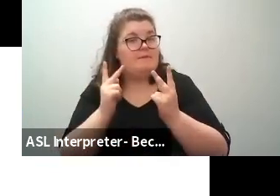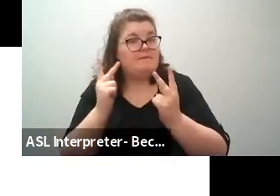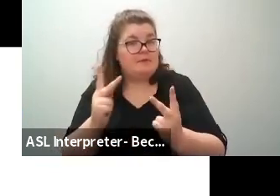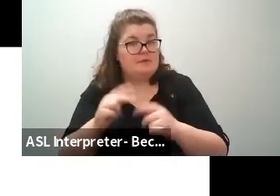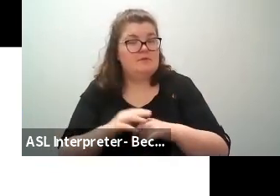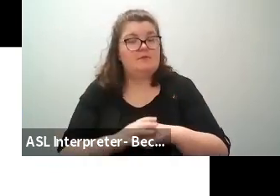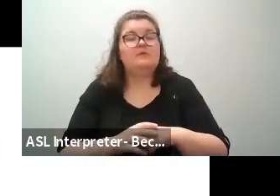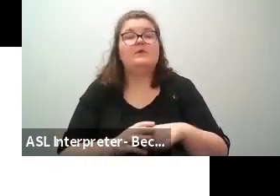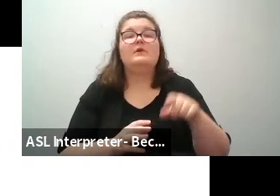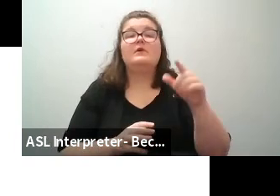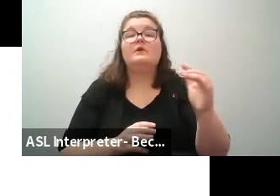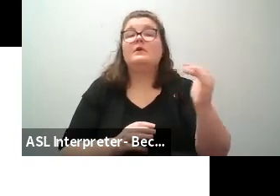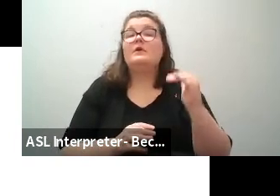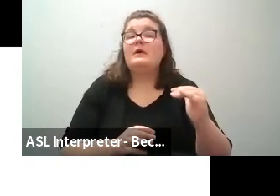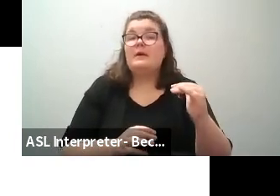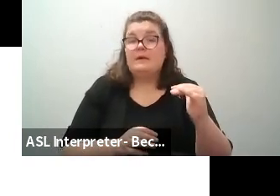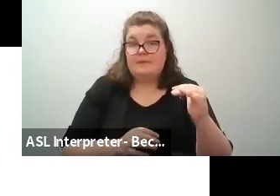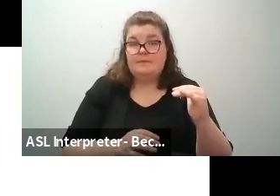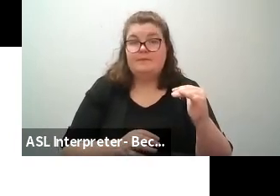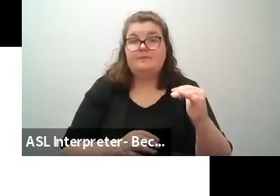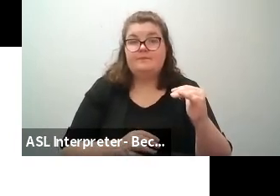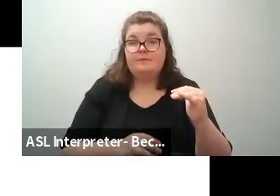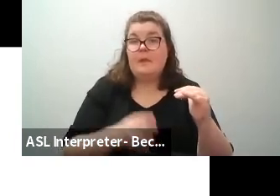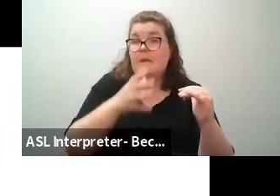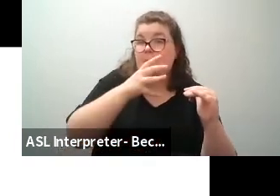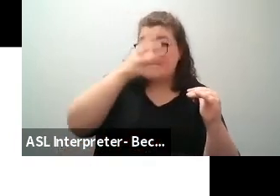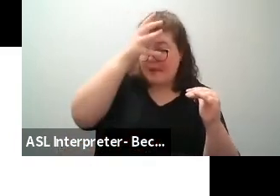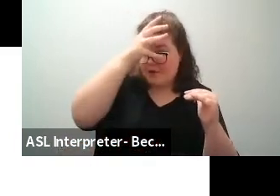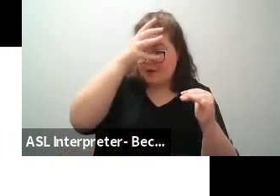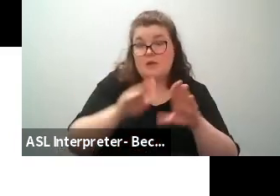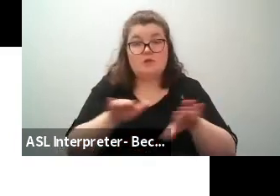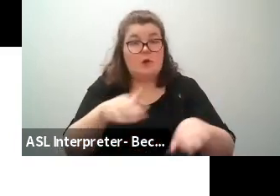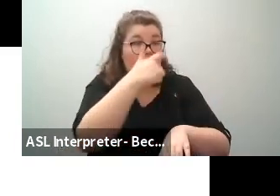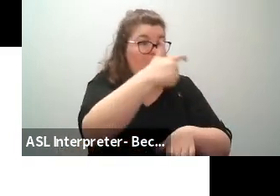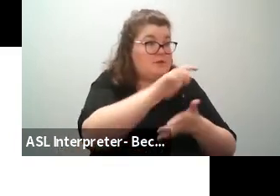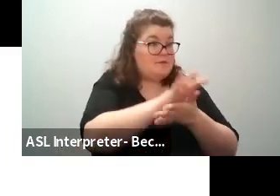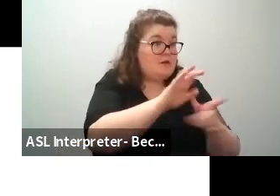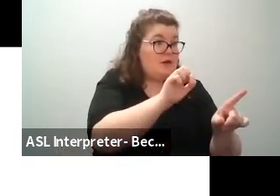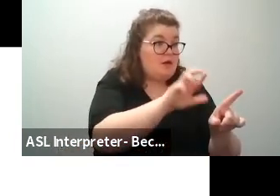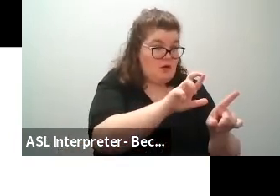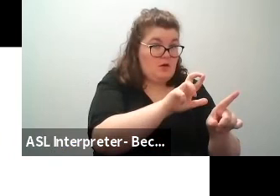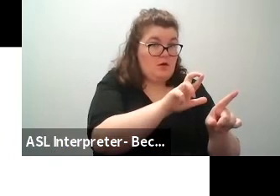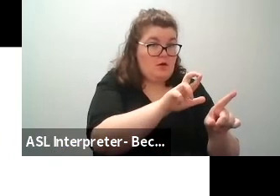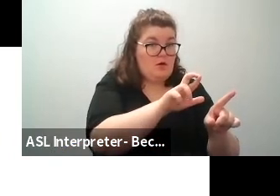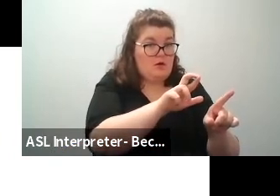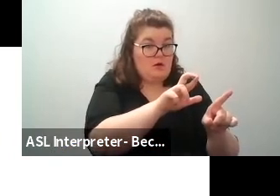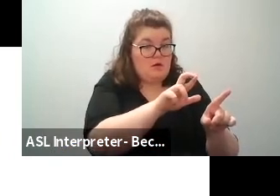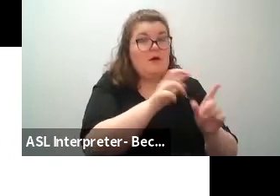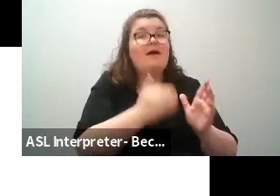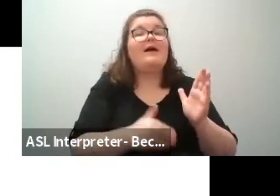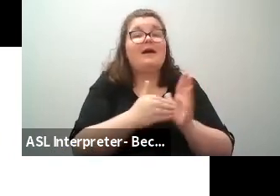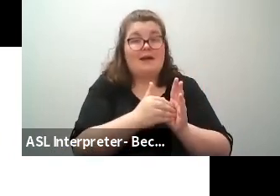the parent, if the child received, parent and child received the video in the emergency department, they again in the following year had a